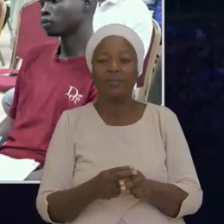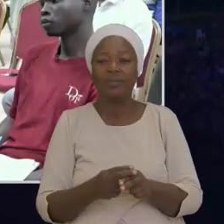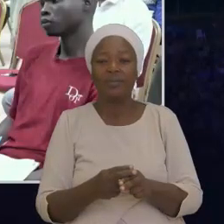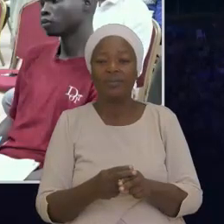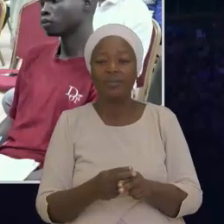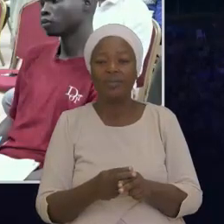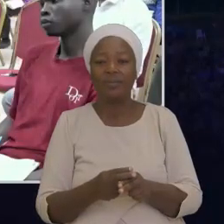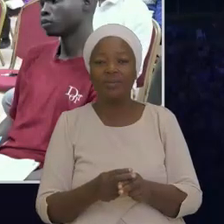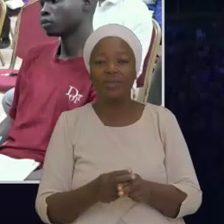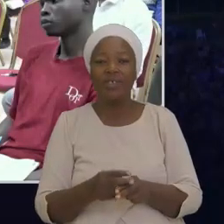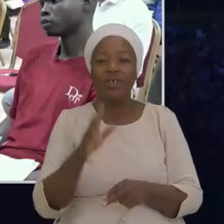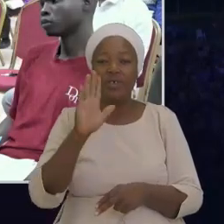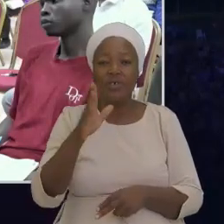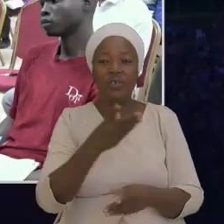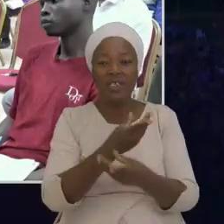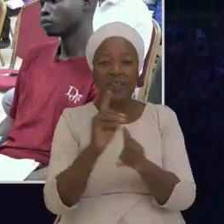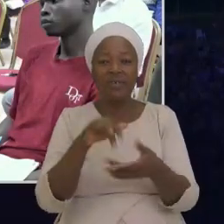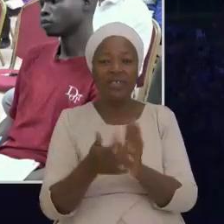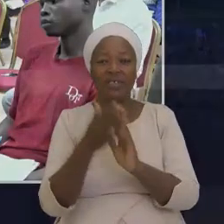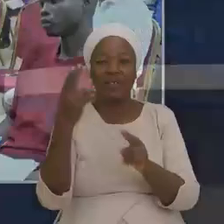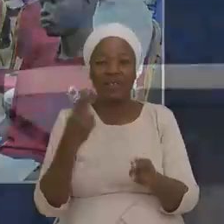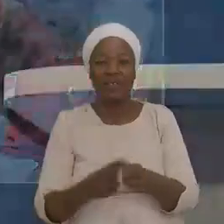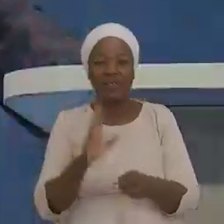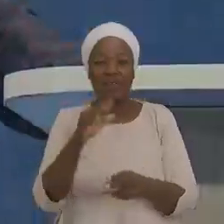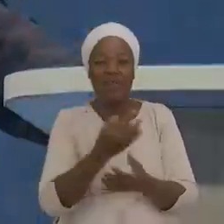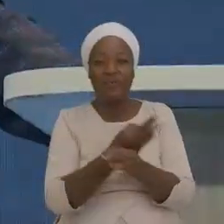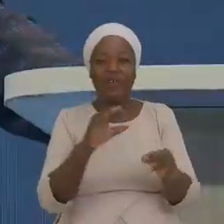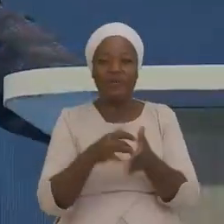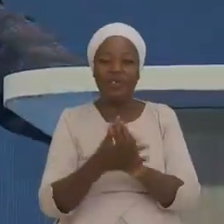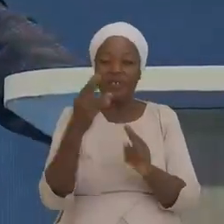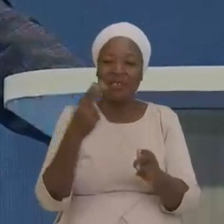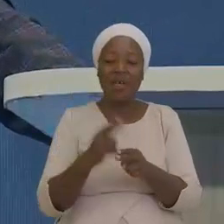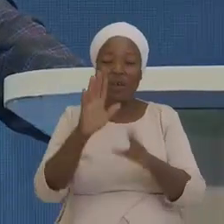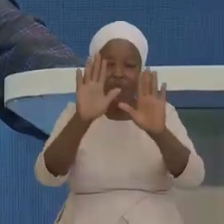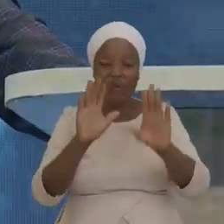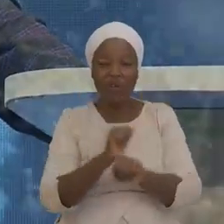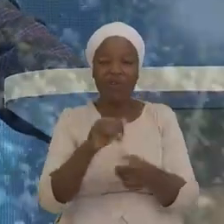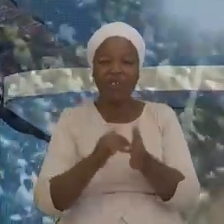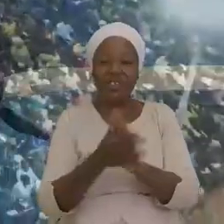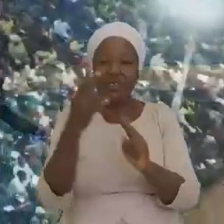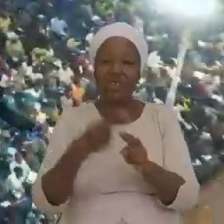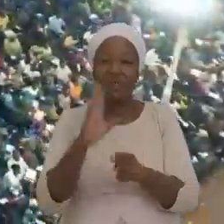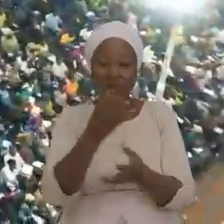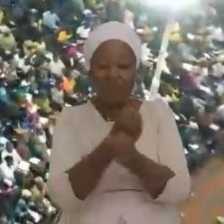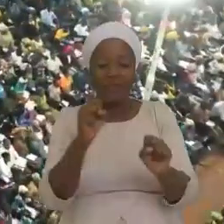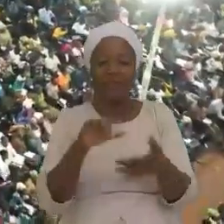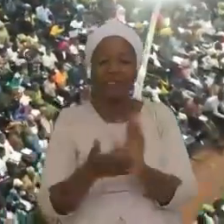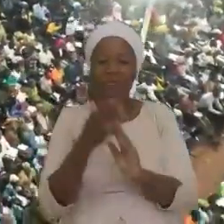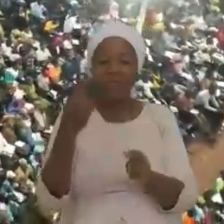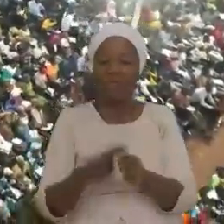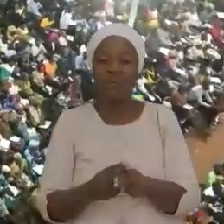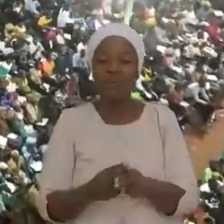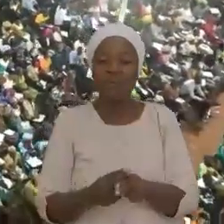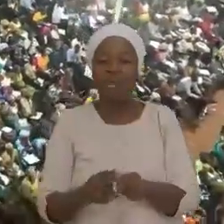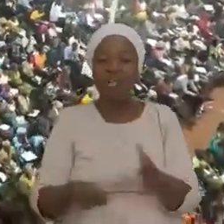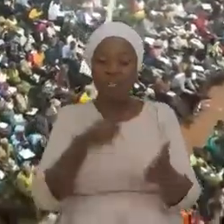your deliverance, your freedom, your miracle, your salvation. This